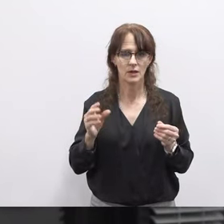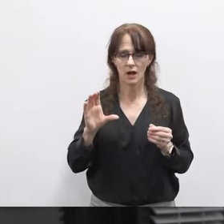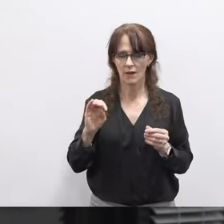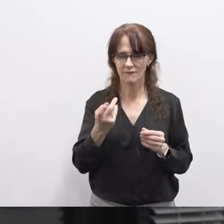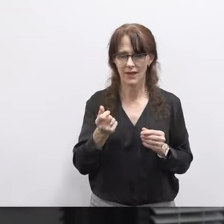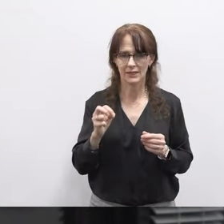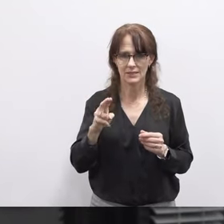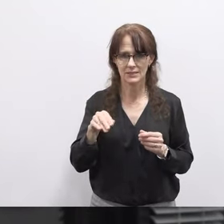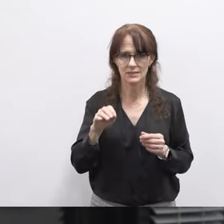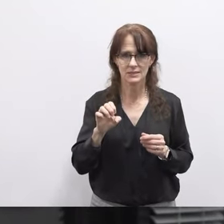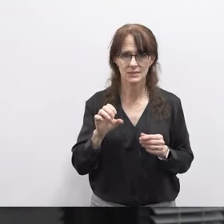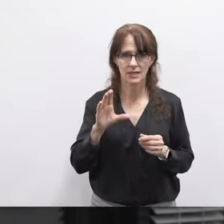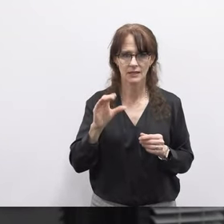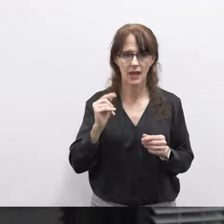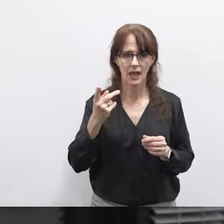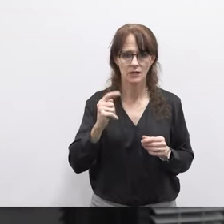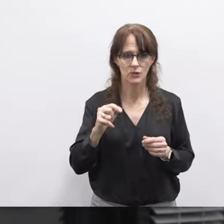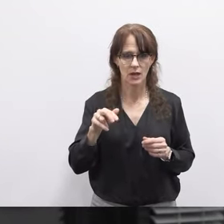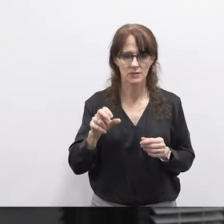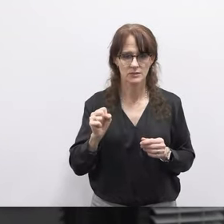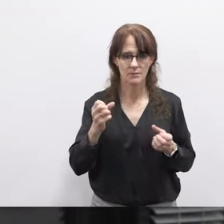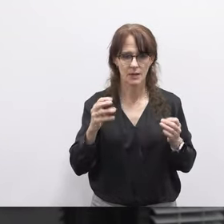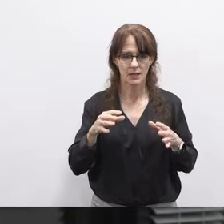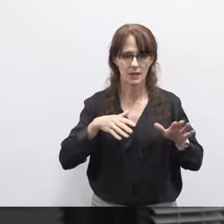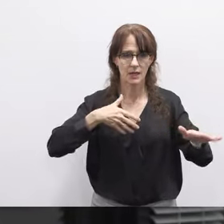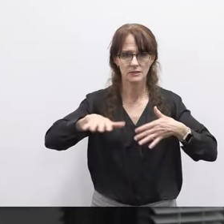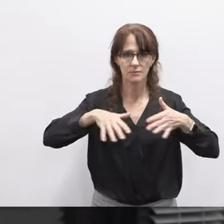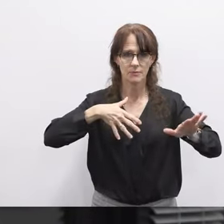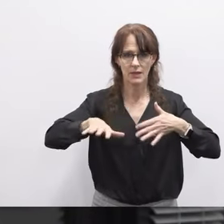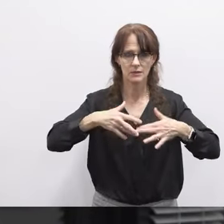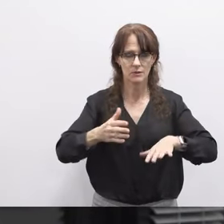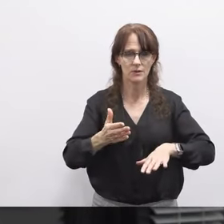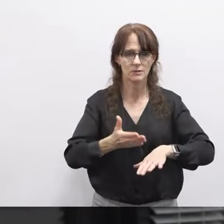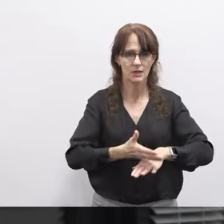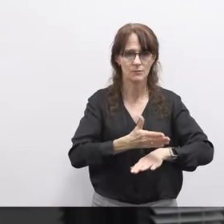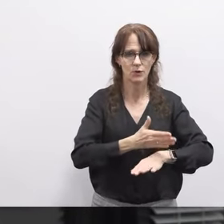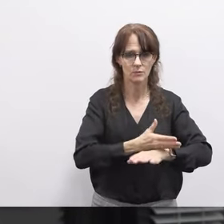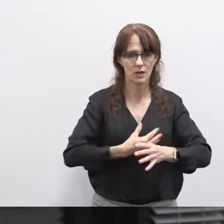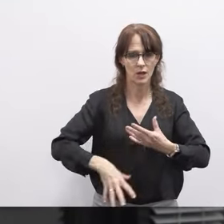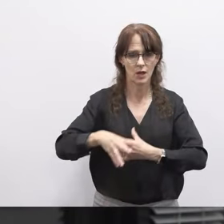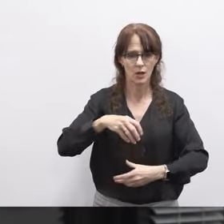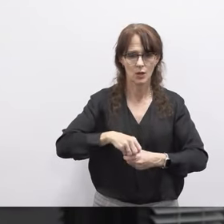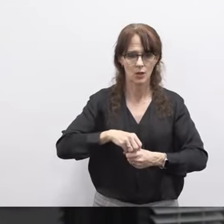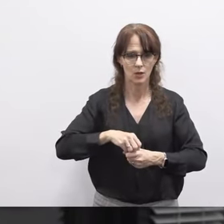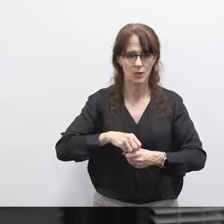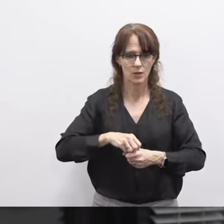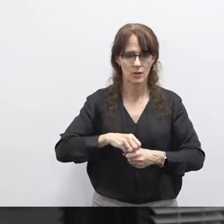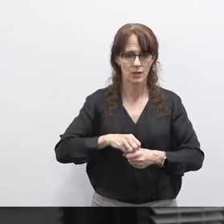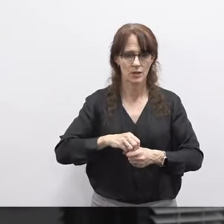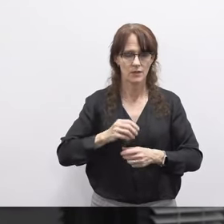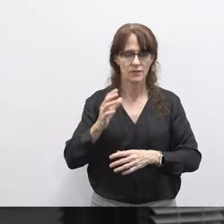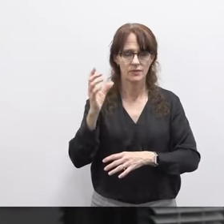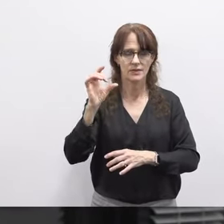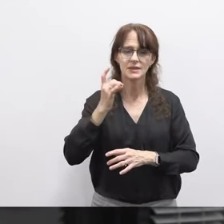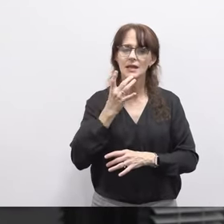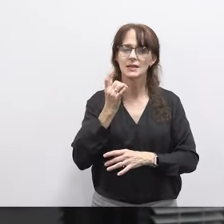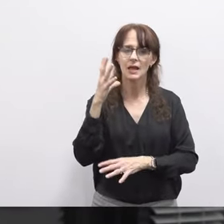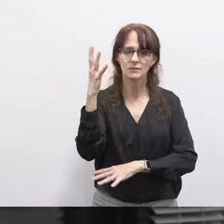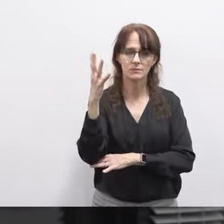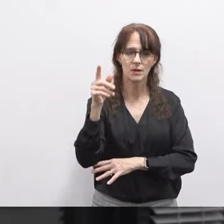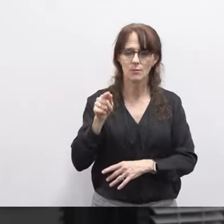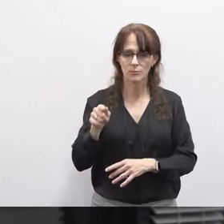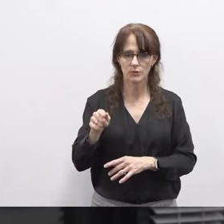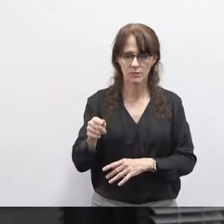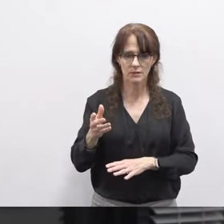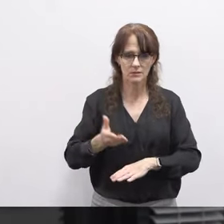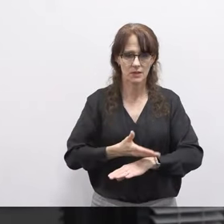allow Caltrans to proceed with a number of pedestrian-based improvements that includes some traffic signal upgrades, push-button